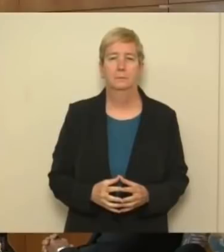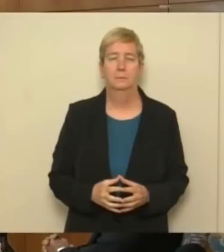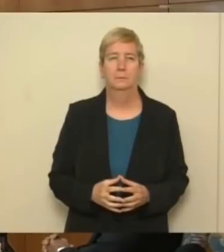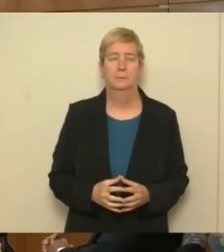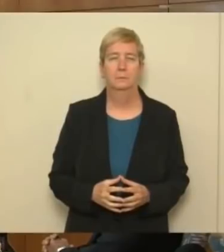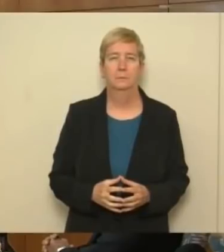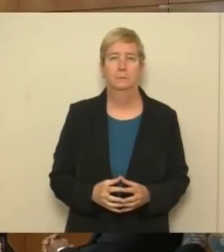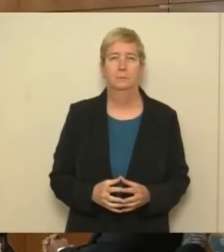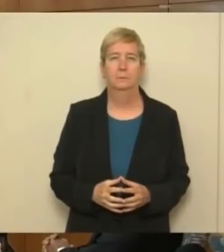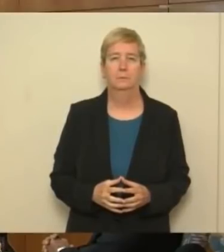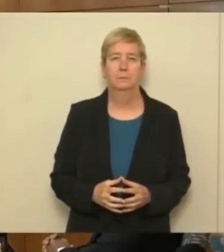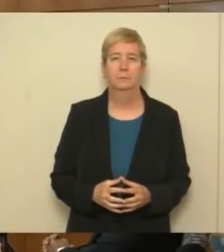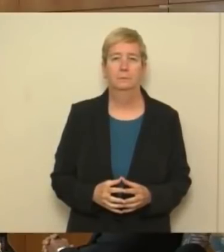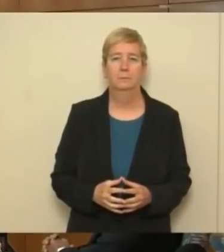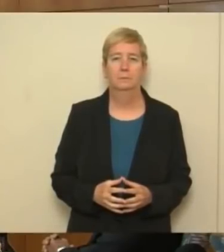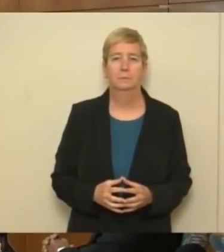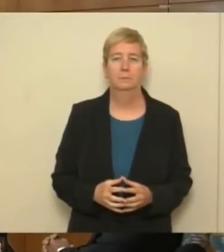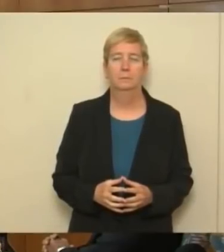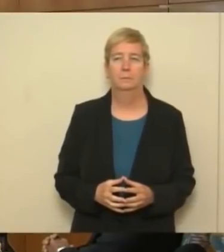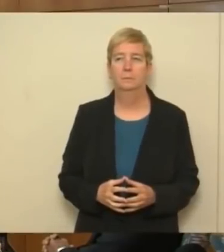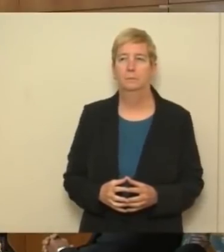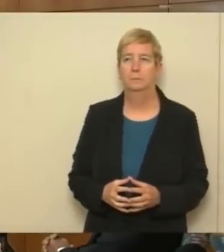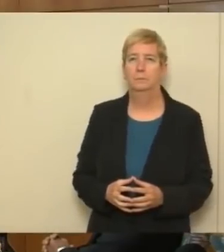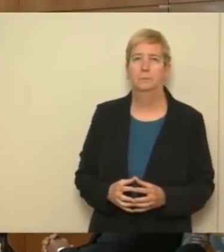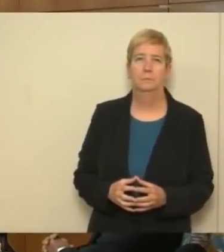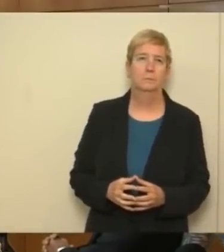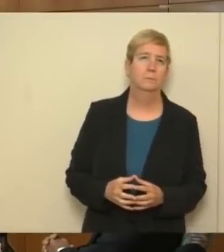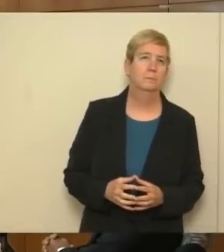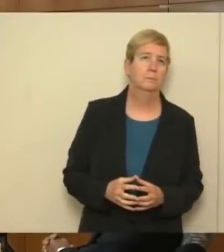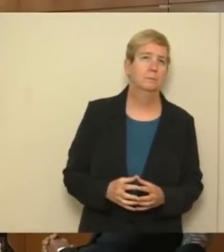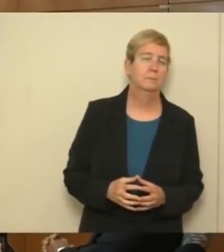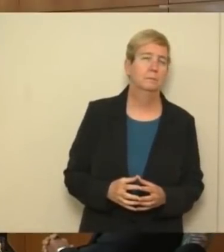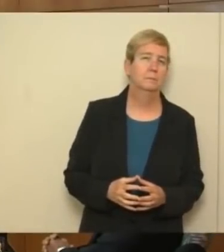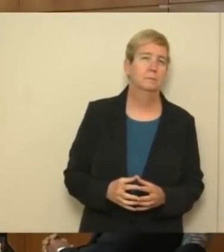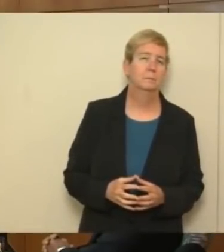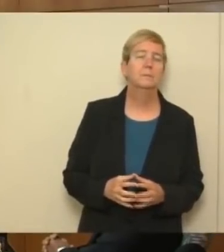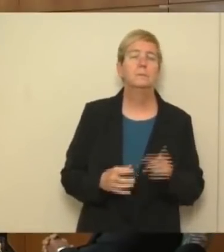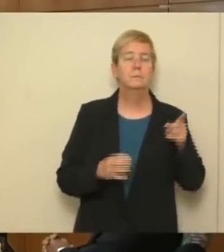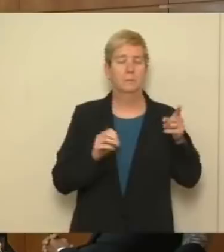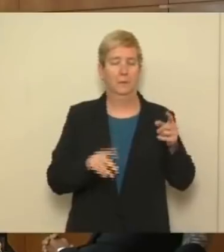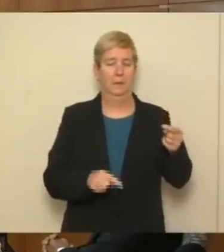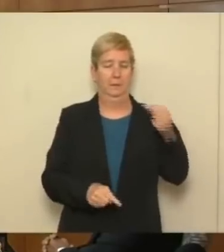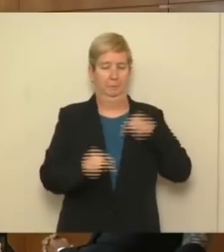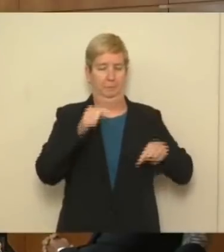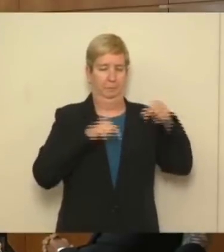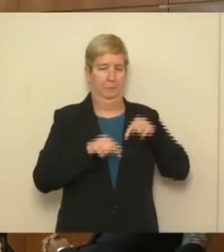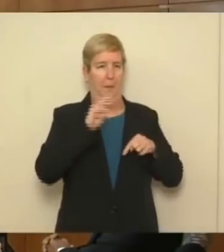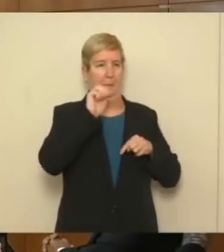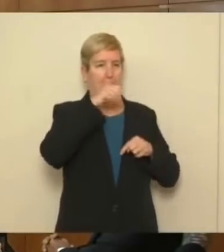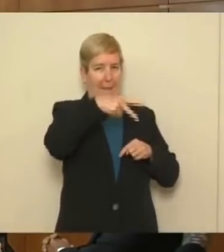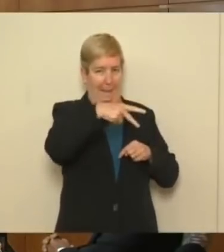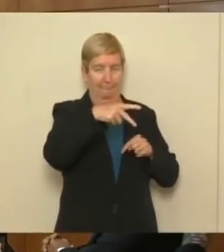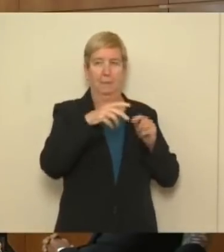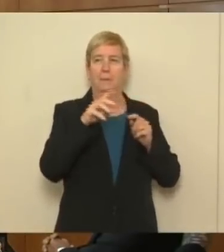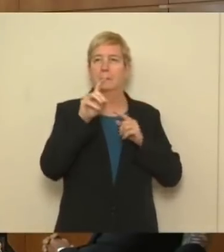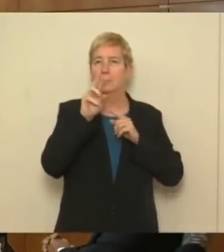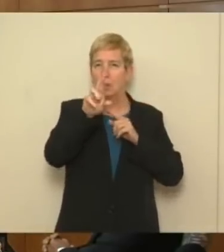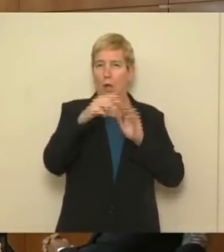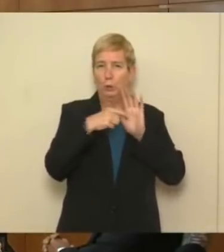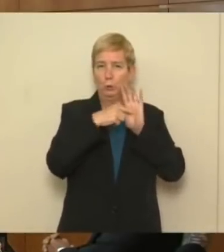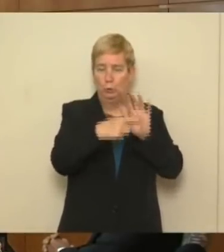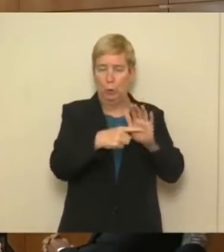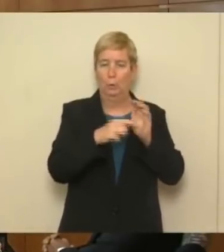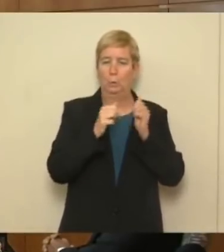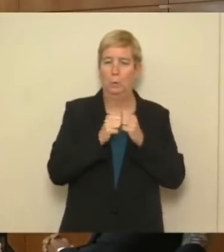Questions were asked, but it refers to, going back to that map that Dr. Grace showed of New Mexico, a little